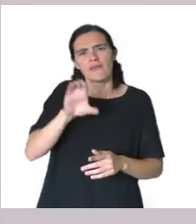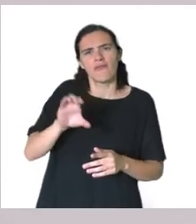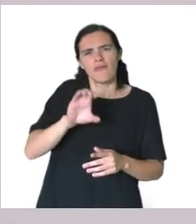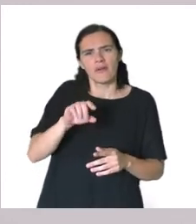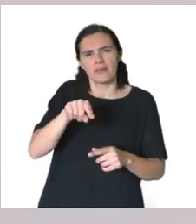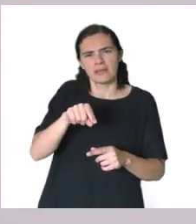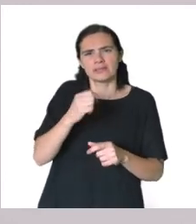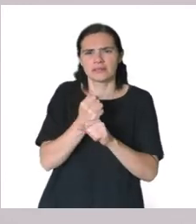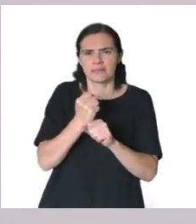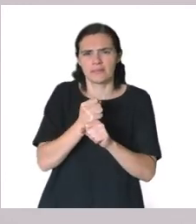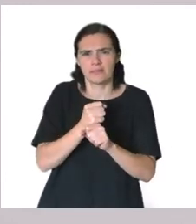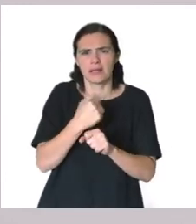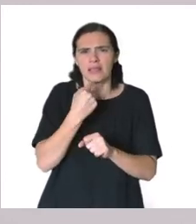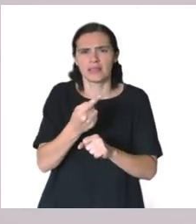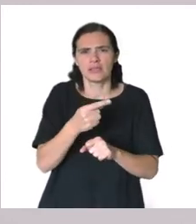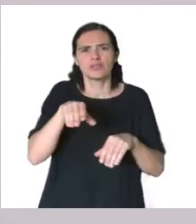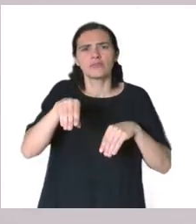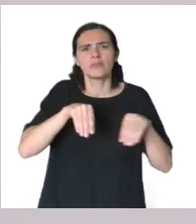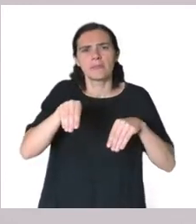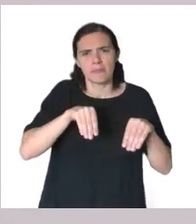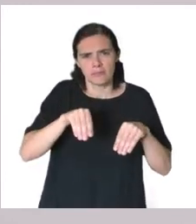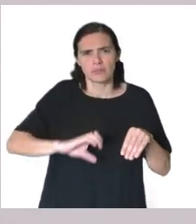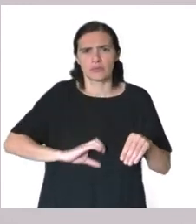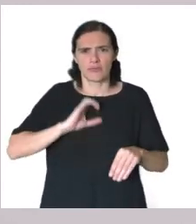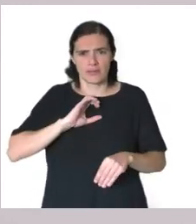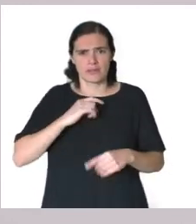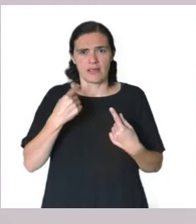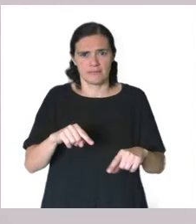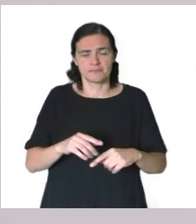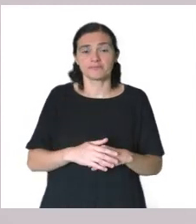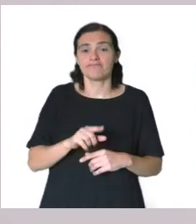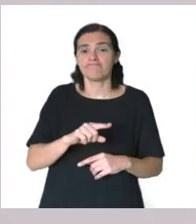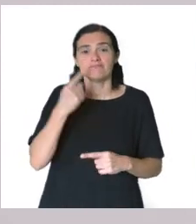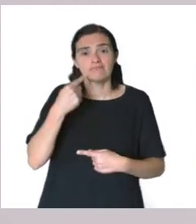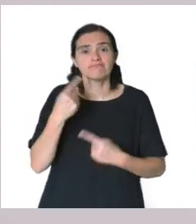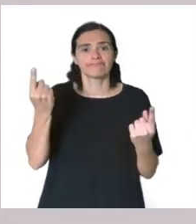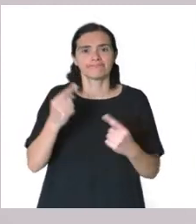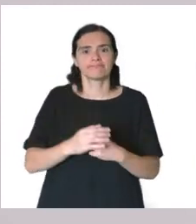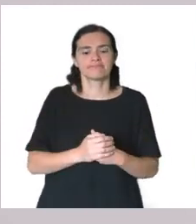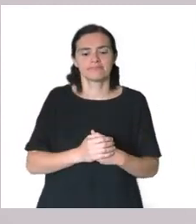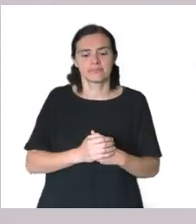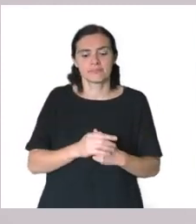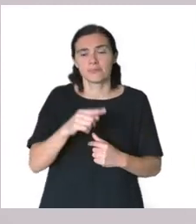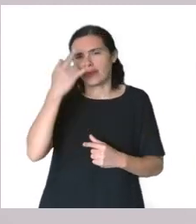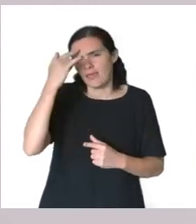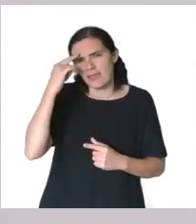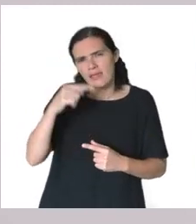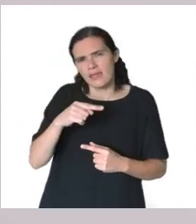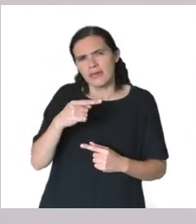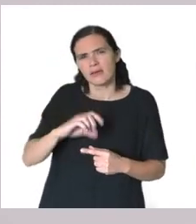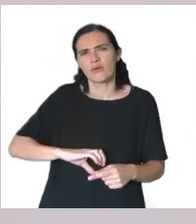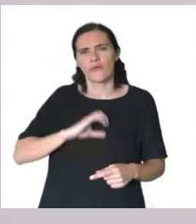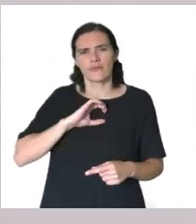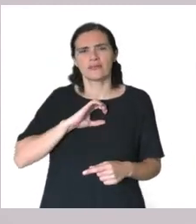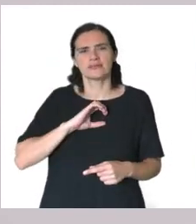version of this piece that she calls Play It by Trust, which also brings back